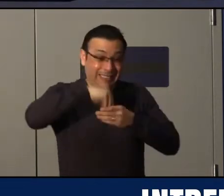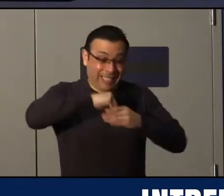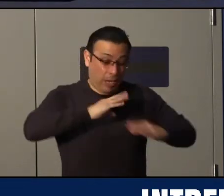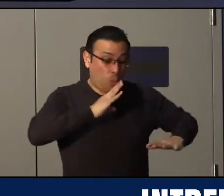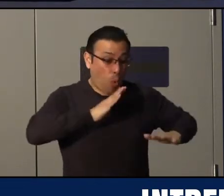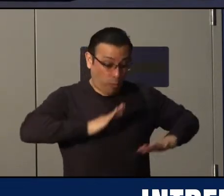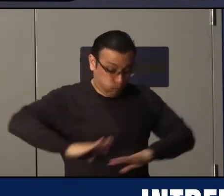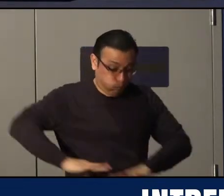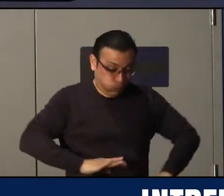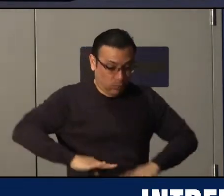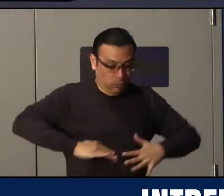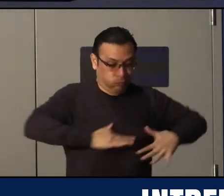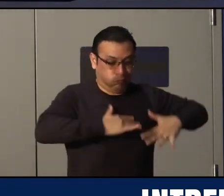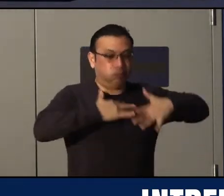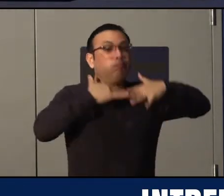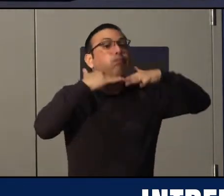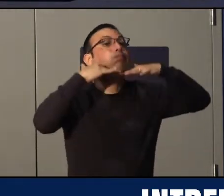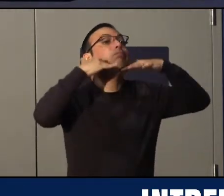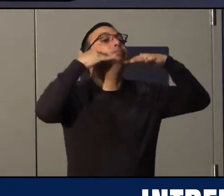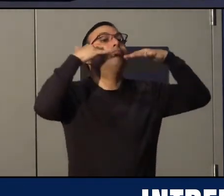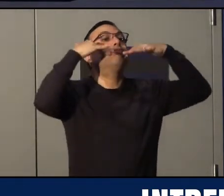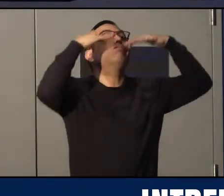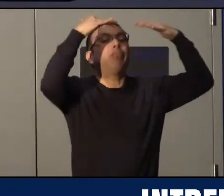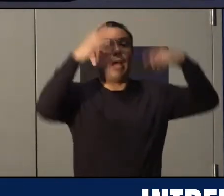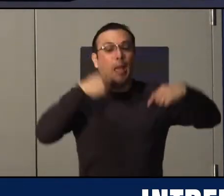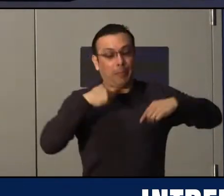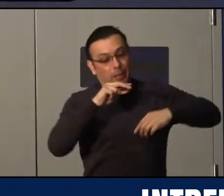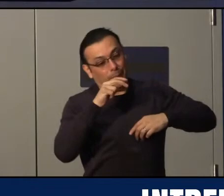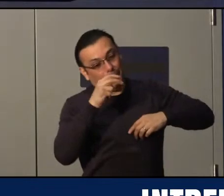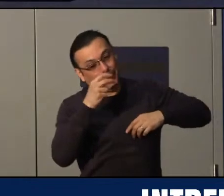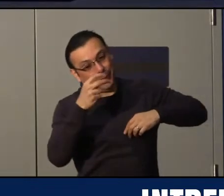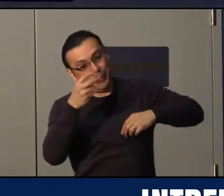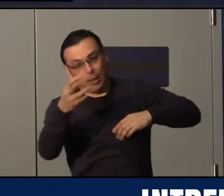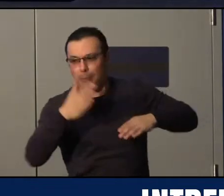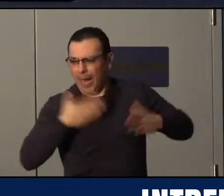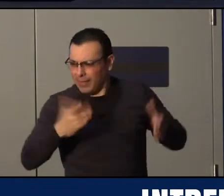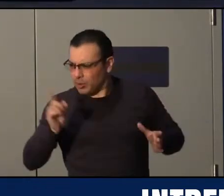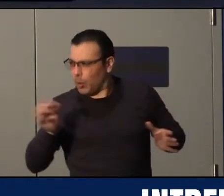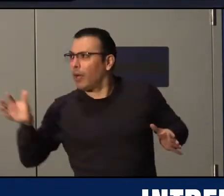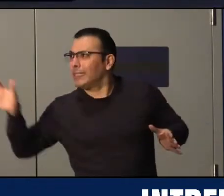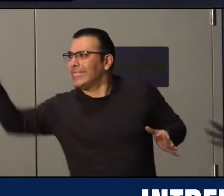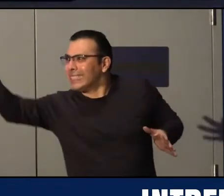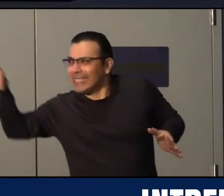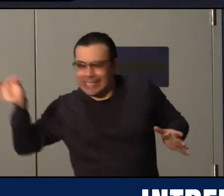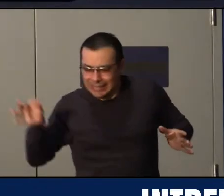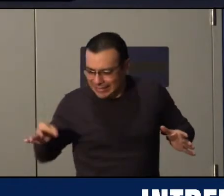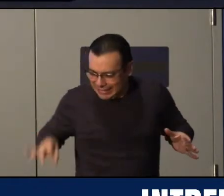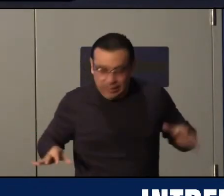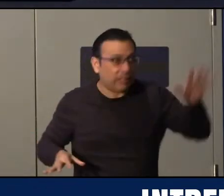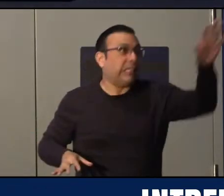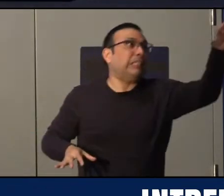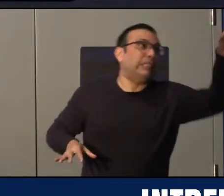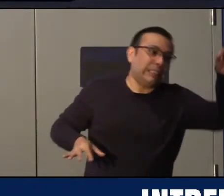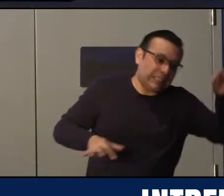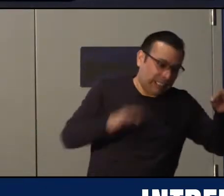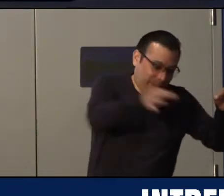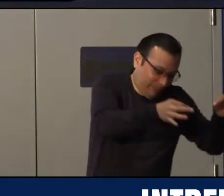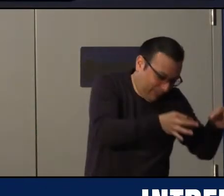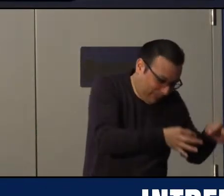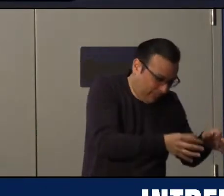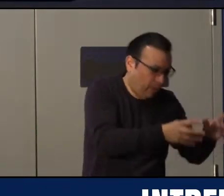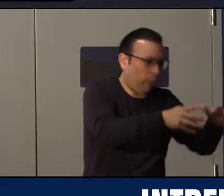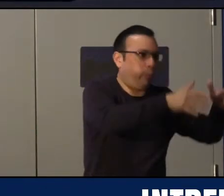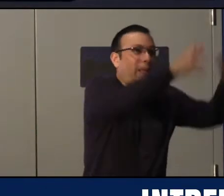we move, the way you got to keep track of your stuff, the whole way you have to change how you live and work in this